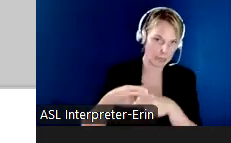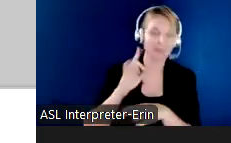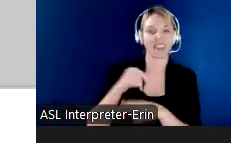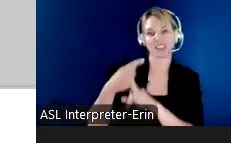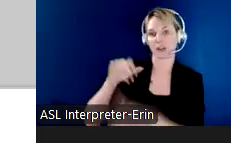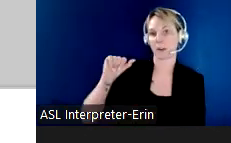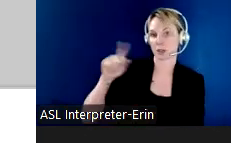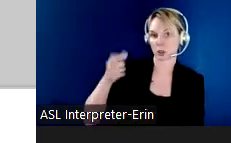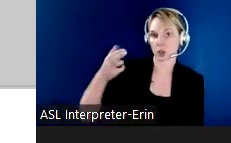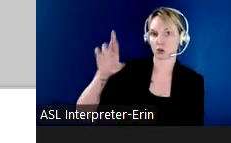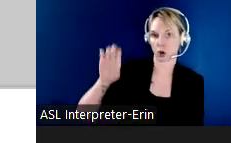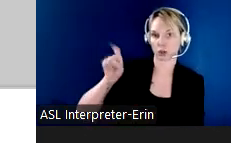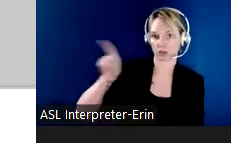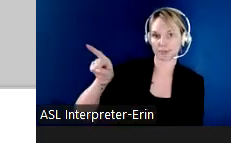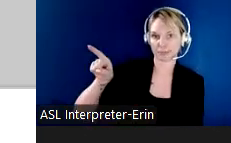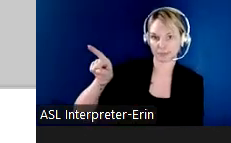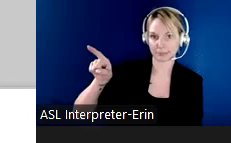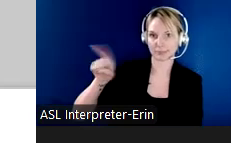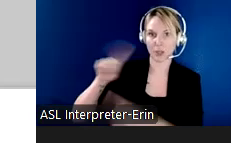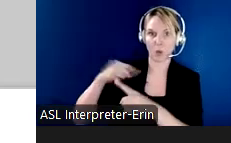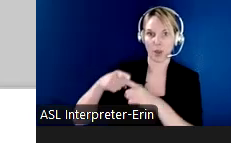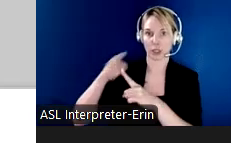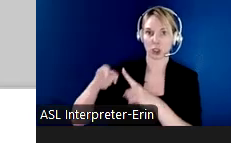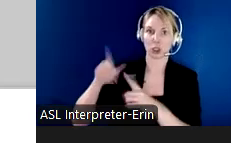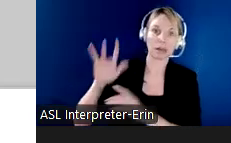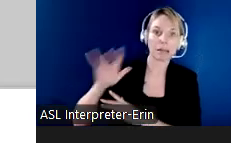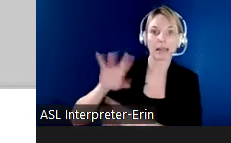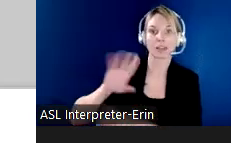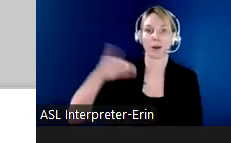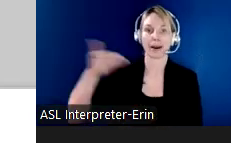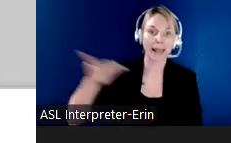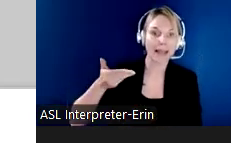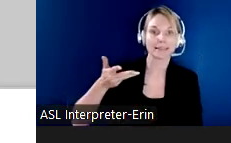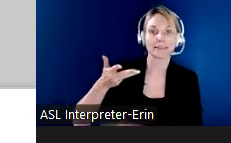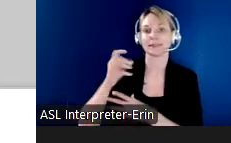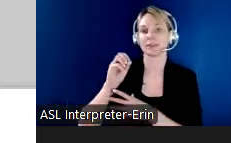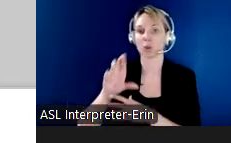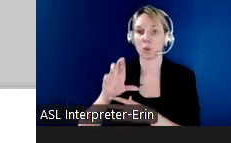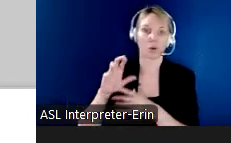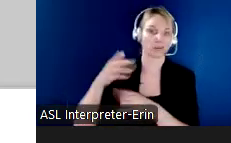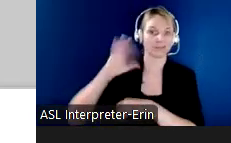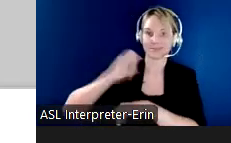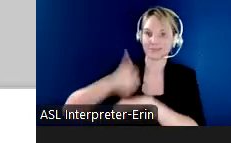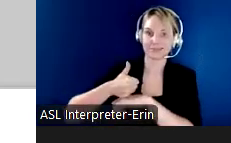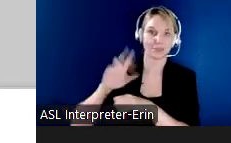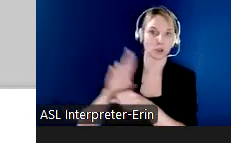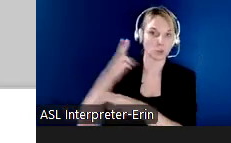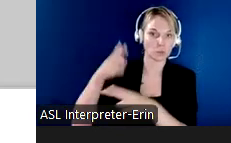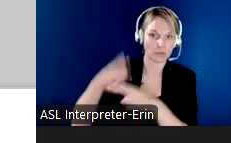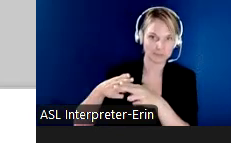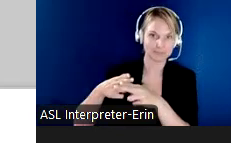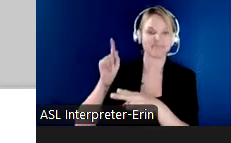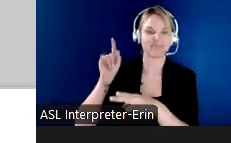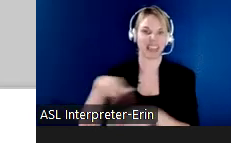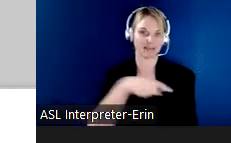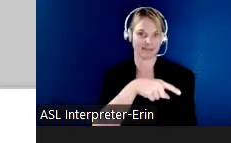when you clicked on that guest invite link for HCA or whatever you had done previously to set up your Azure account. Once you've clicked